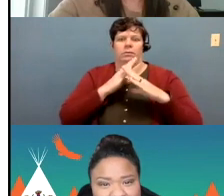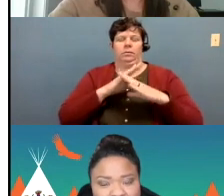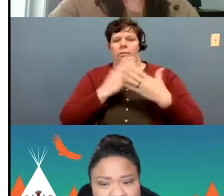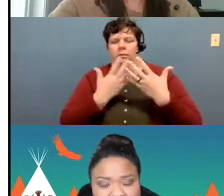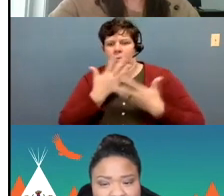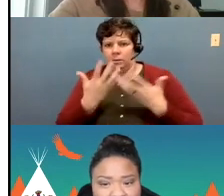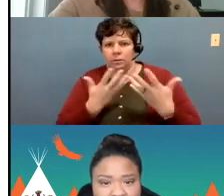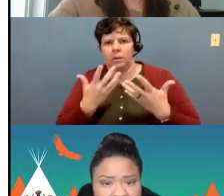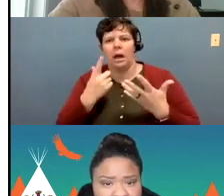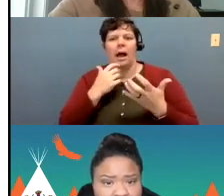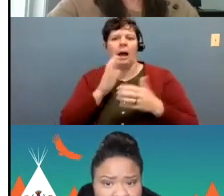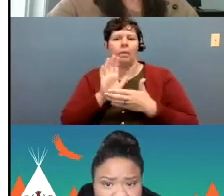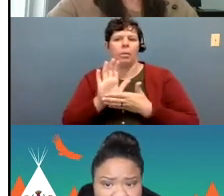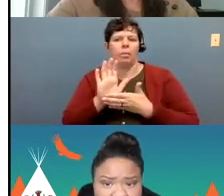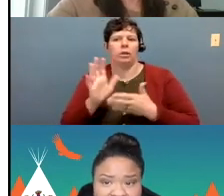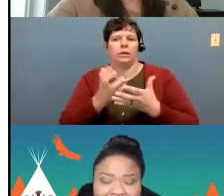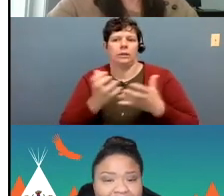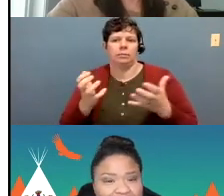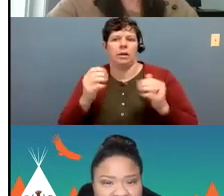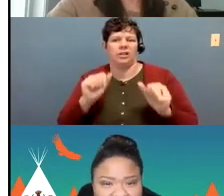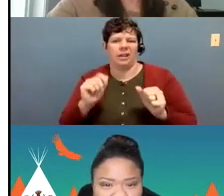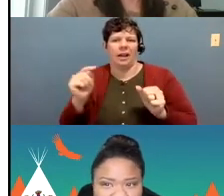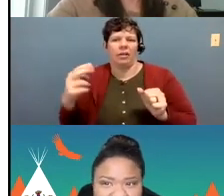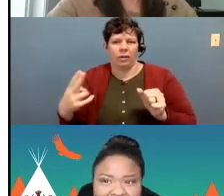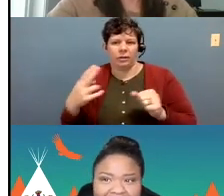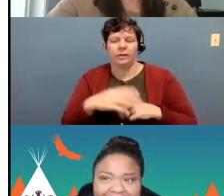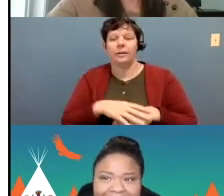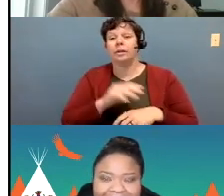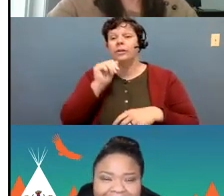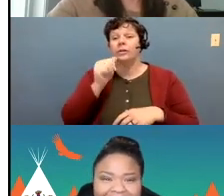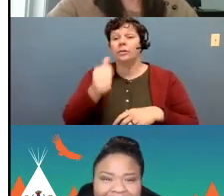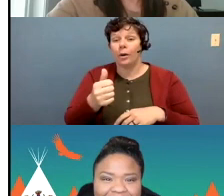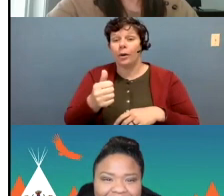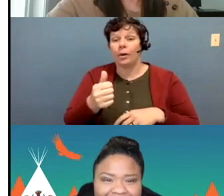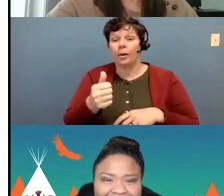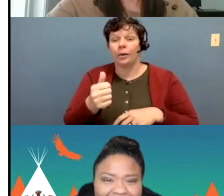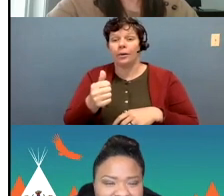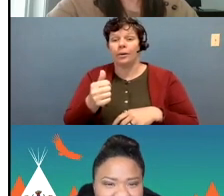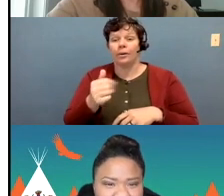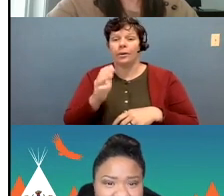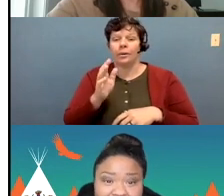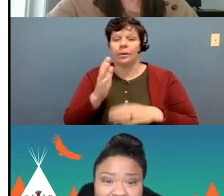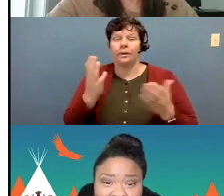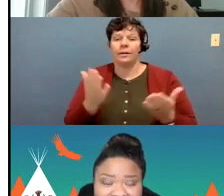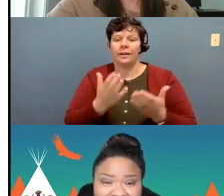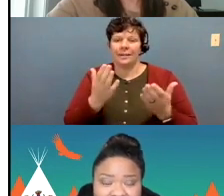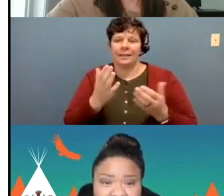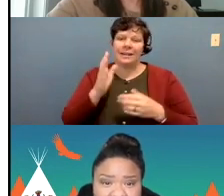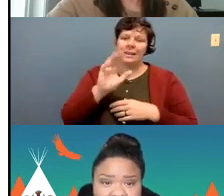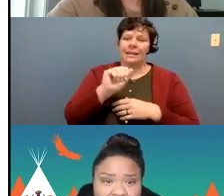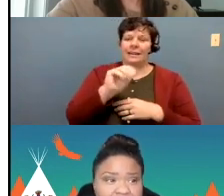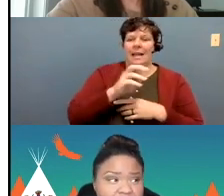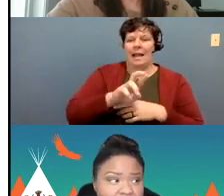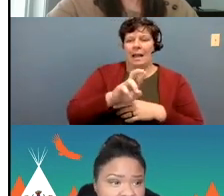able to push in that conversation on Thursday. Tomorrow we are in hearing from Amber Alert in Indian